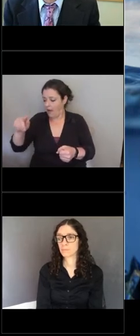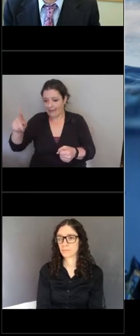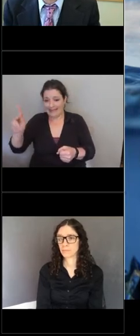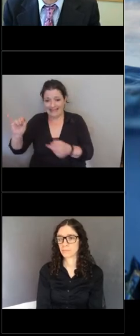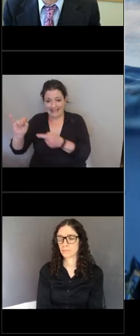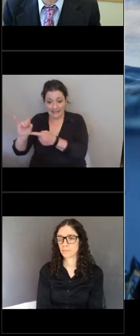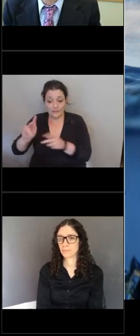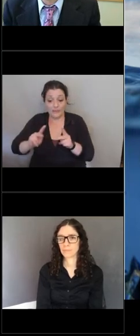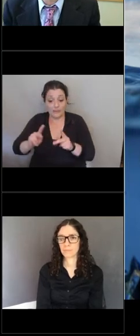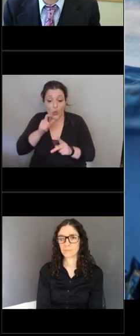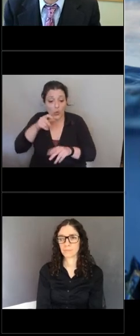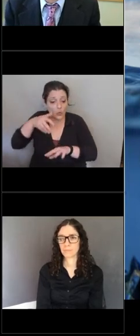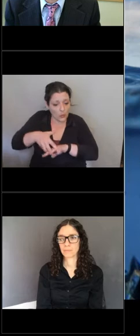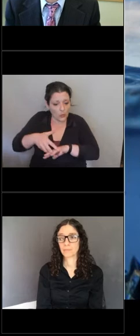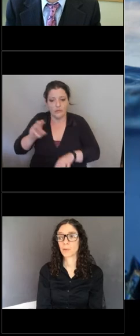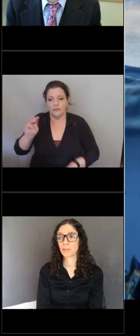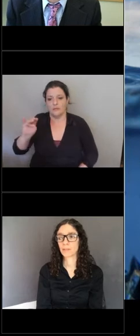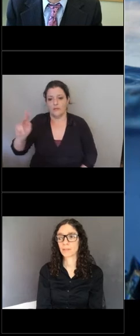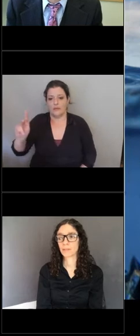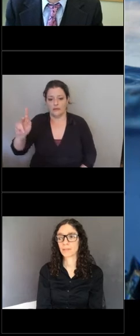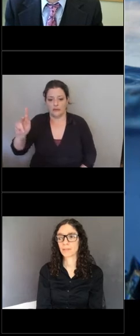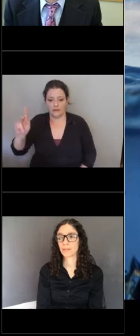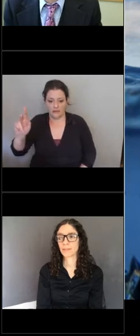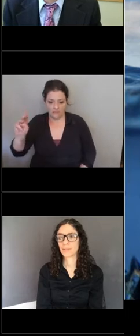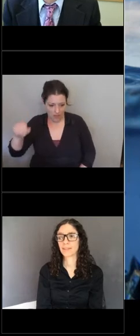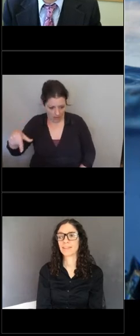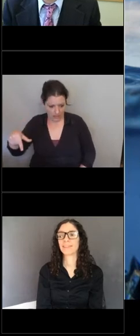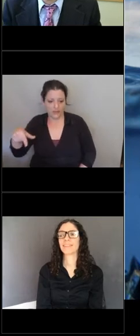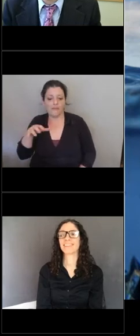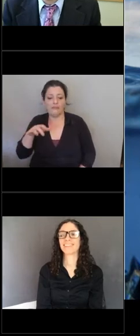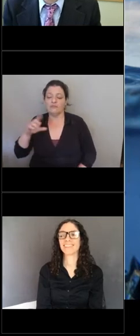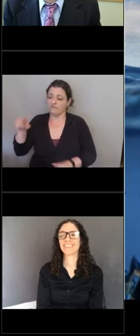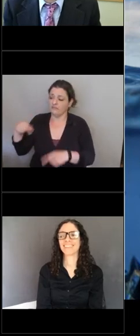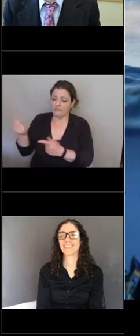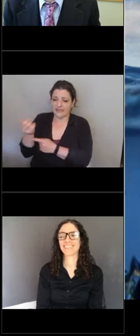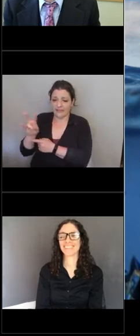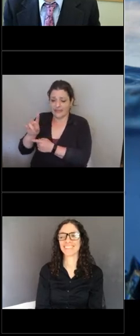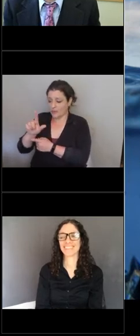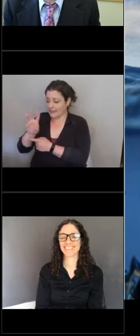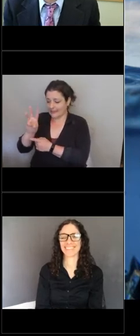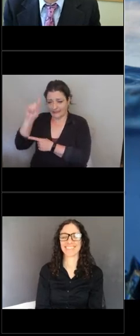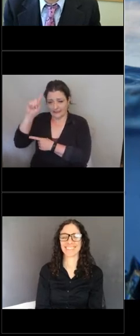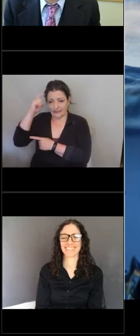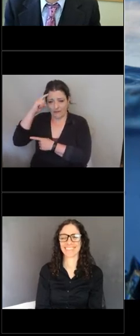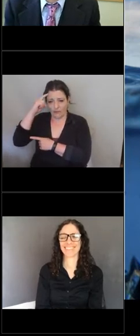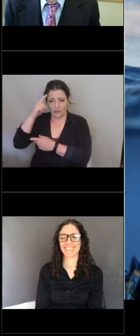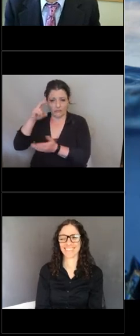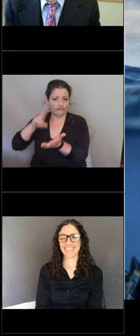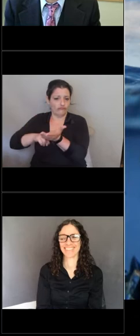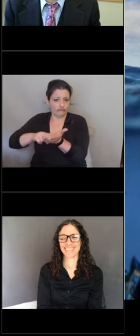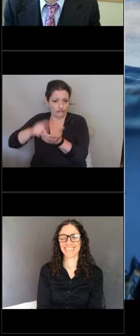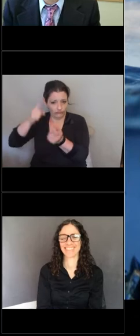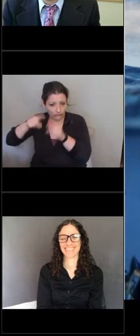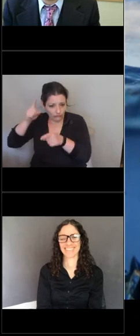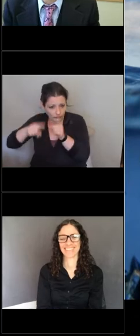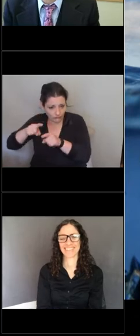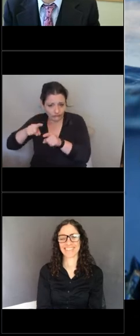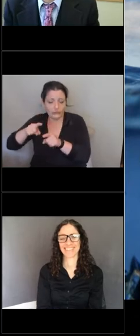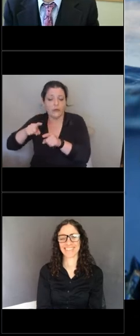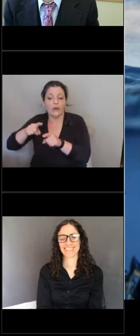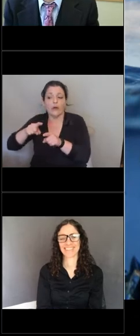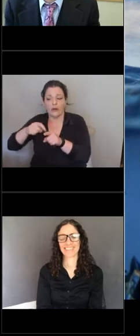were signed in this territory as of 1726. I recognize that we are all treaty people and would like to thank the